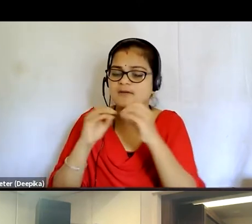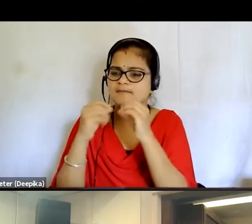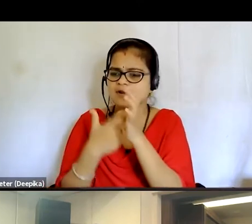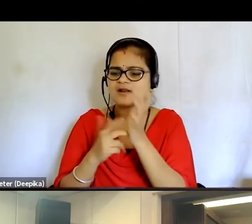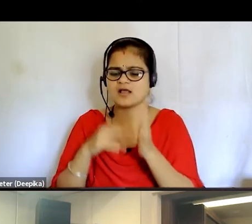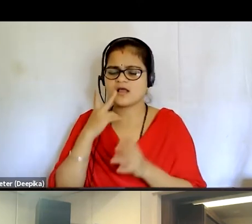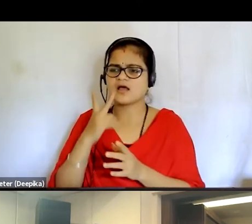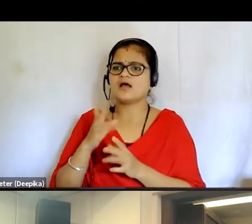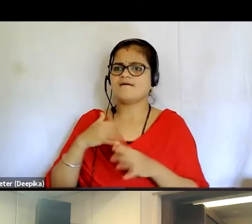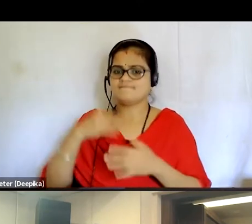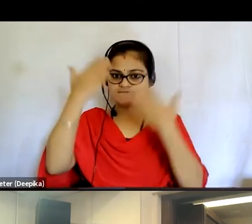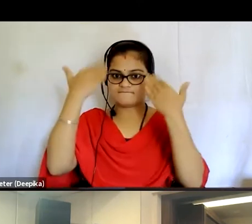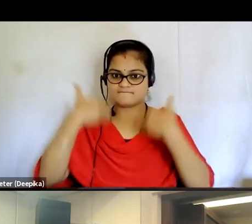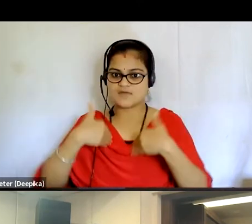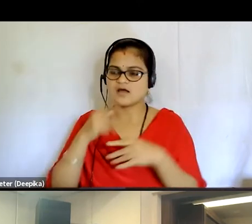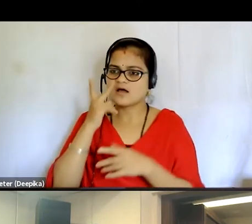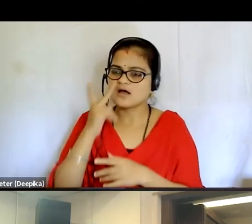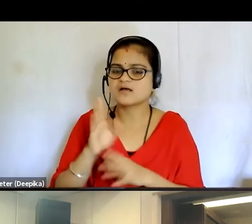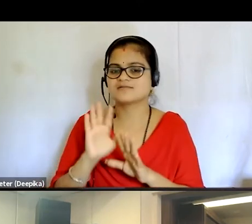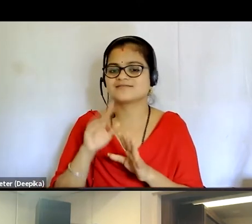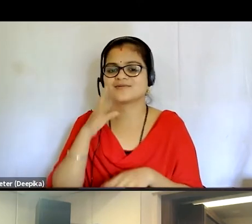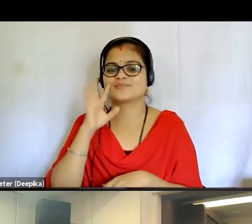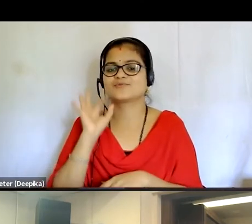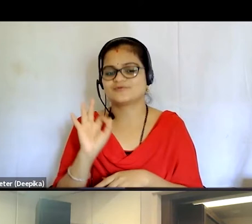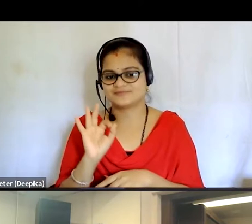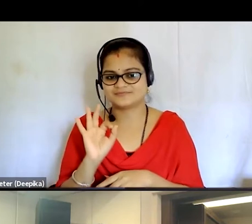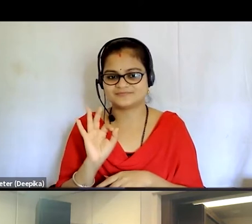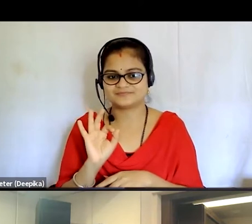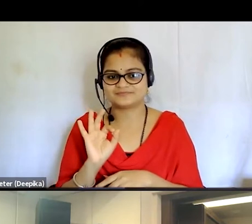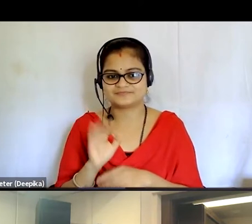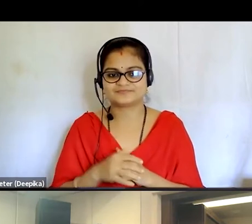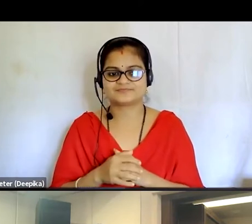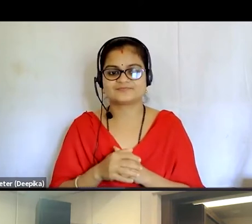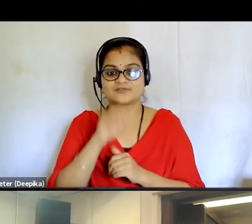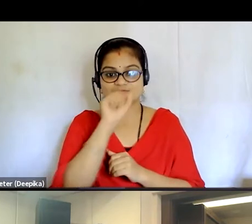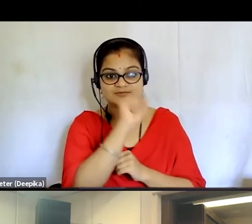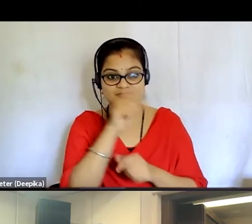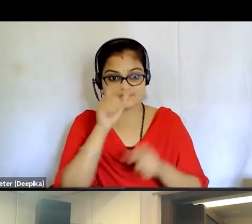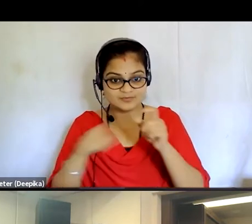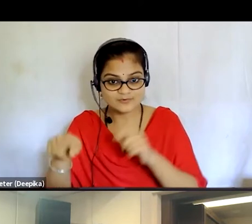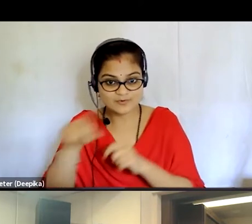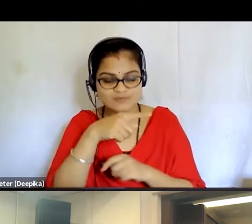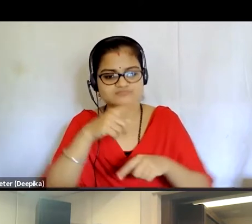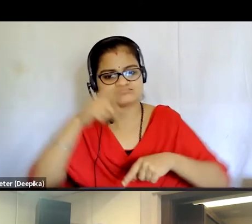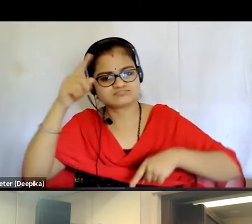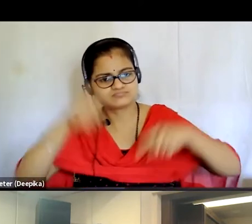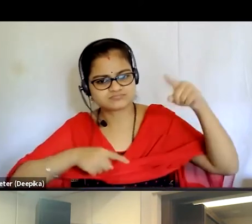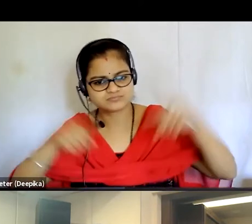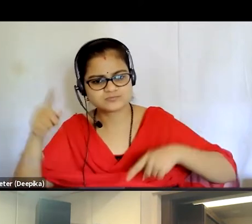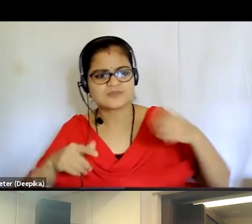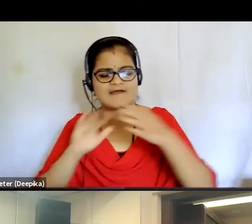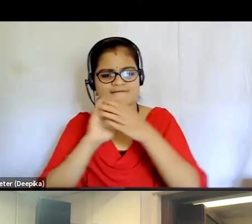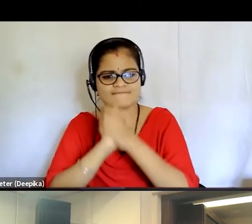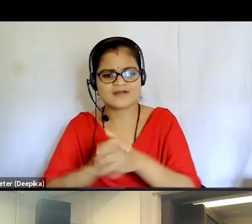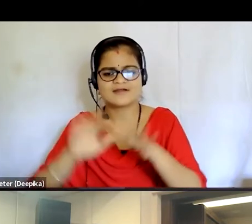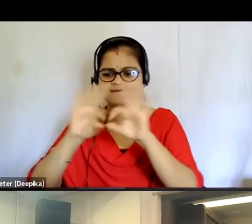being. Now, in all our lives, we know that there are different personalities of people amongst our friends, family.